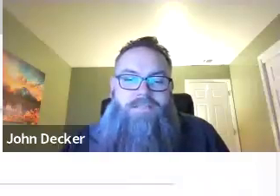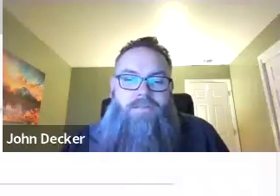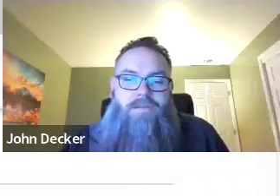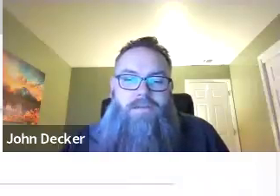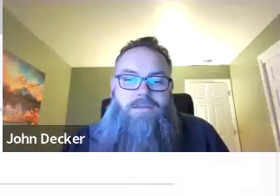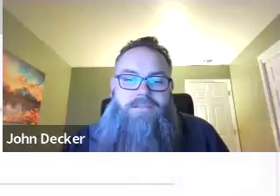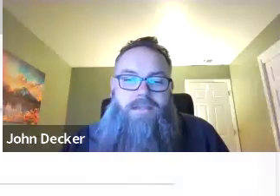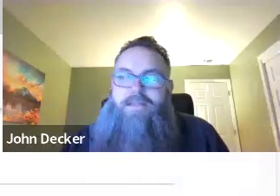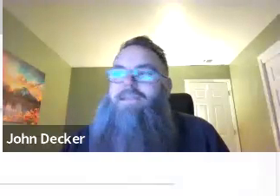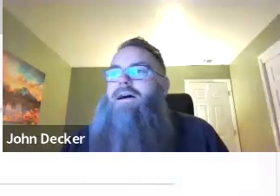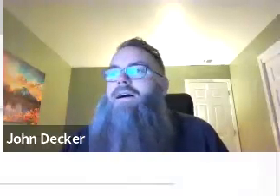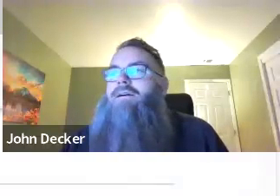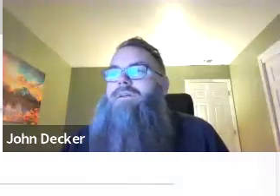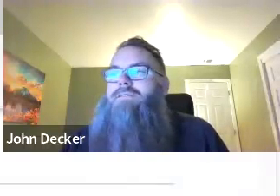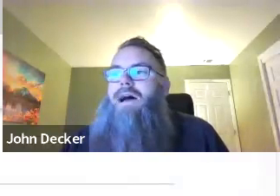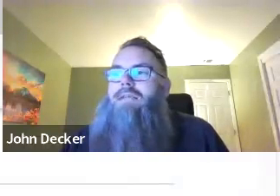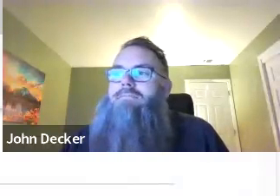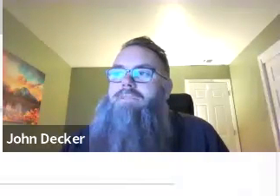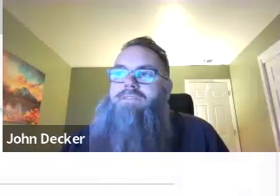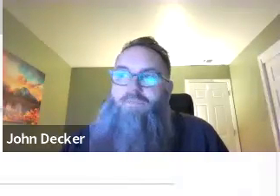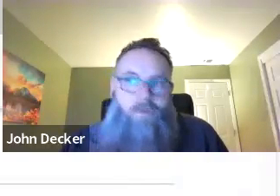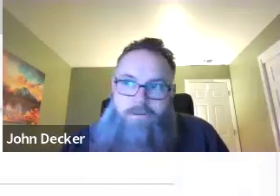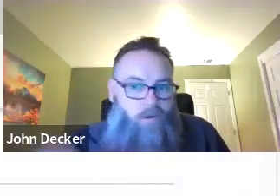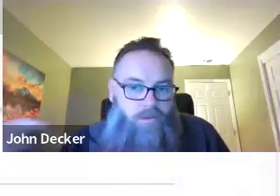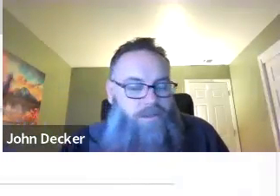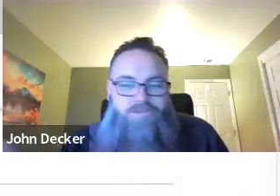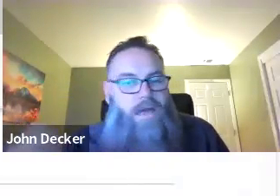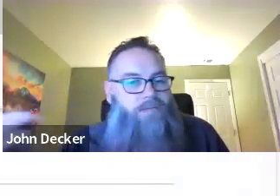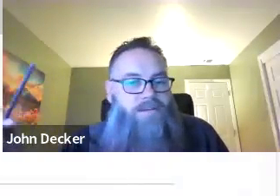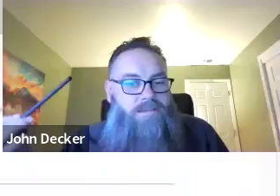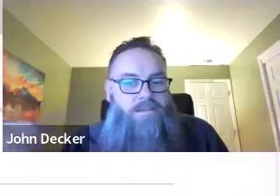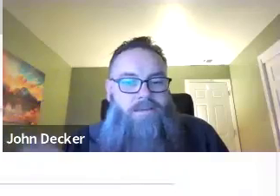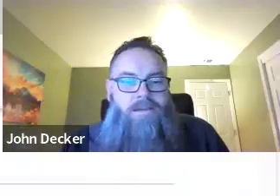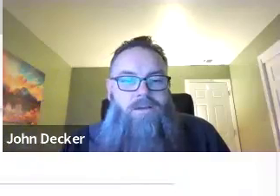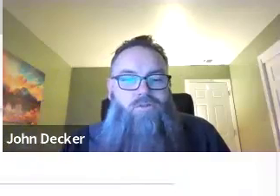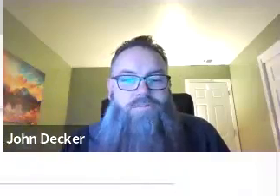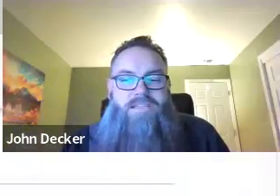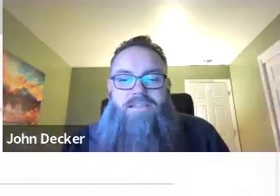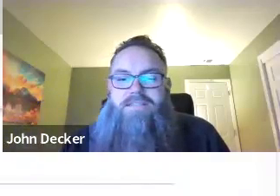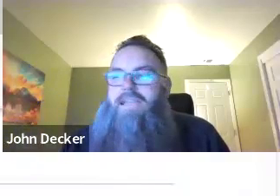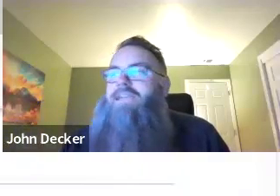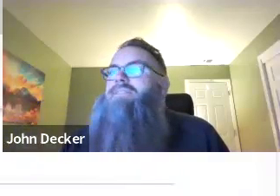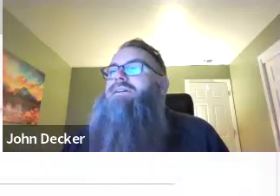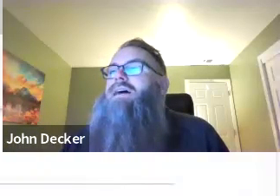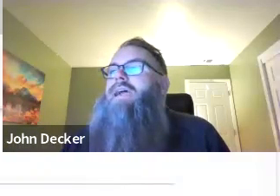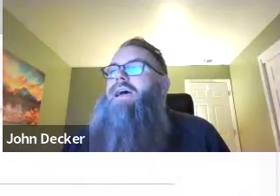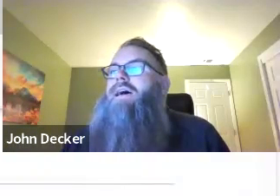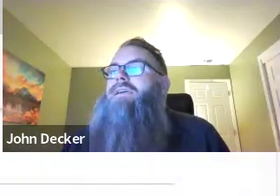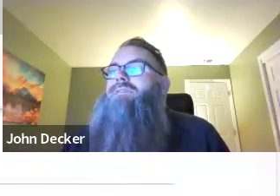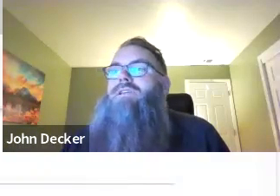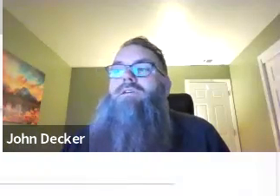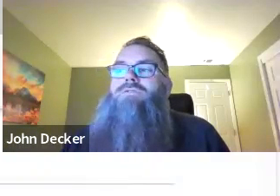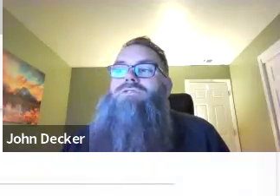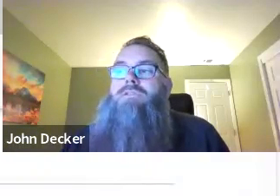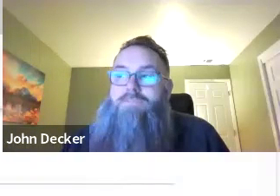the Assembly and the Senate. It's got the support of all the major advocacy groups in the state. And